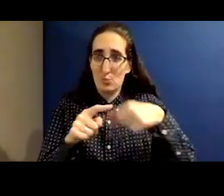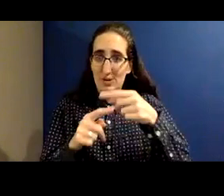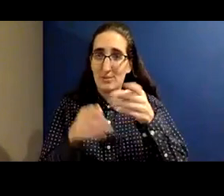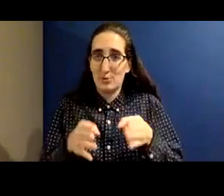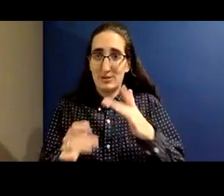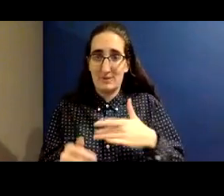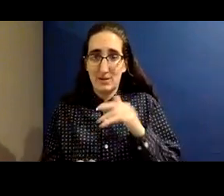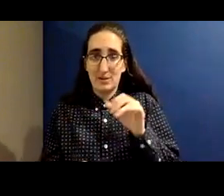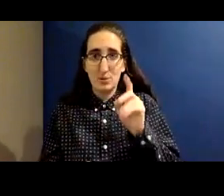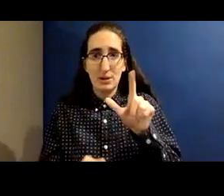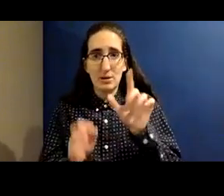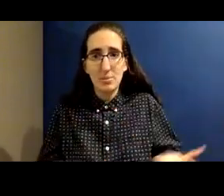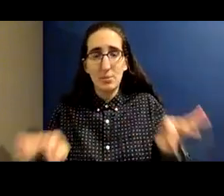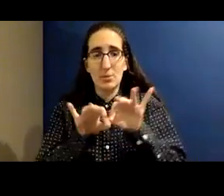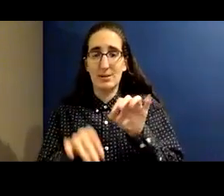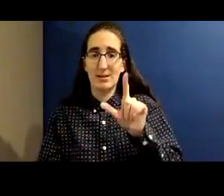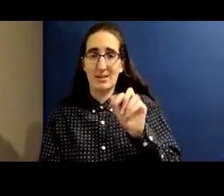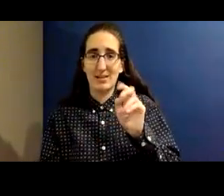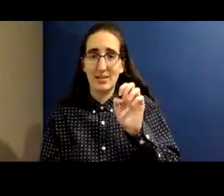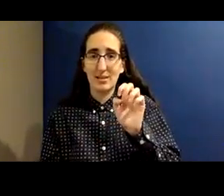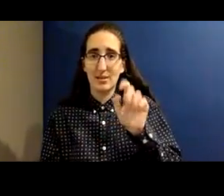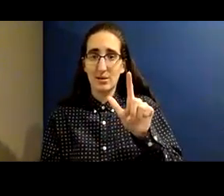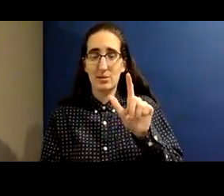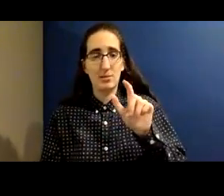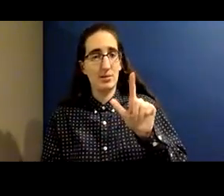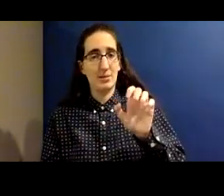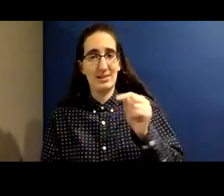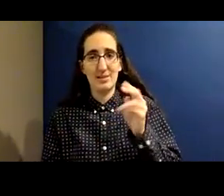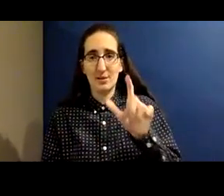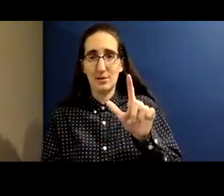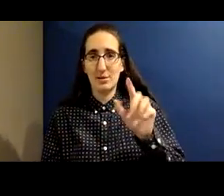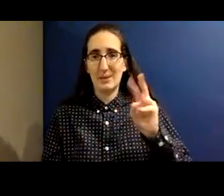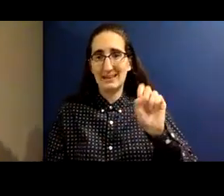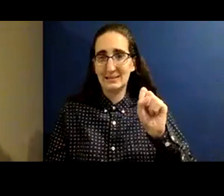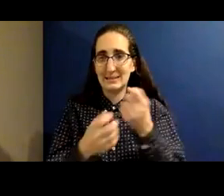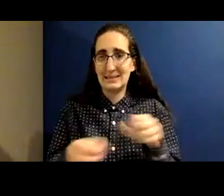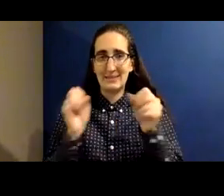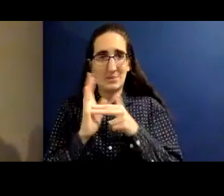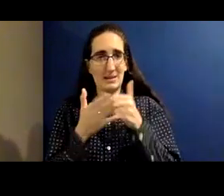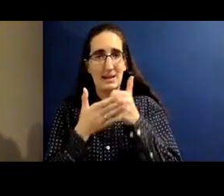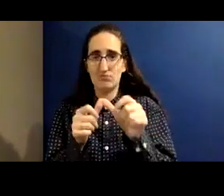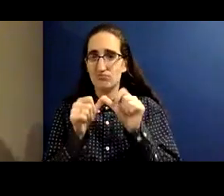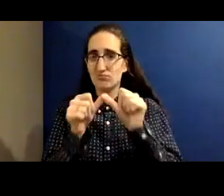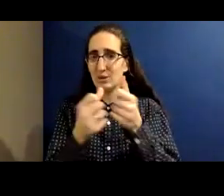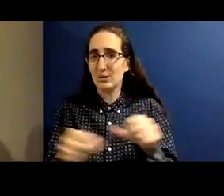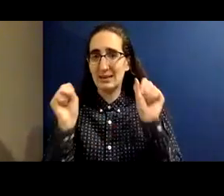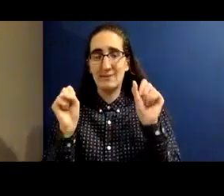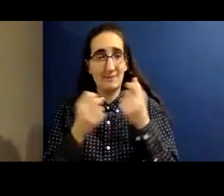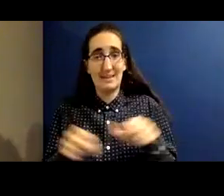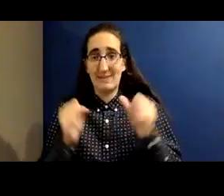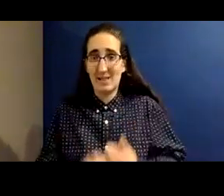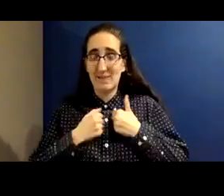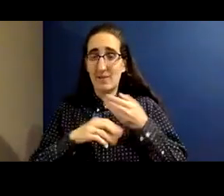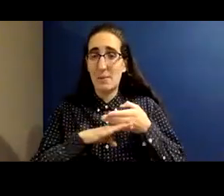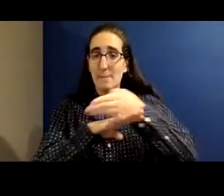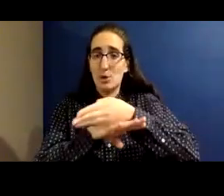crucial. Lethal means safety. Helping someone stay safe during a suicidal crisis helps save lives. And then postvention, after a